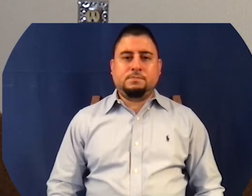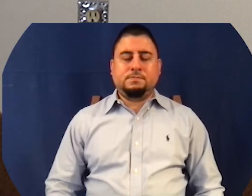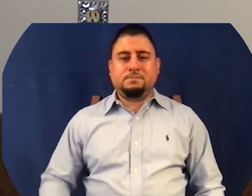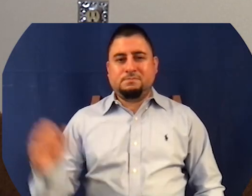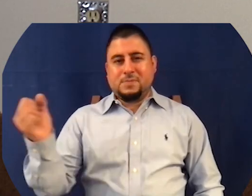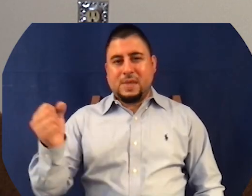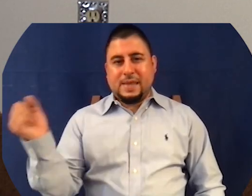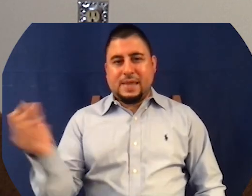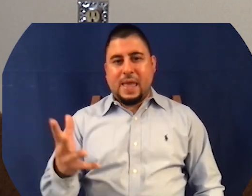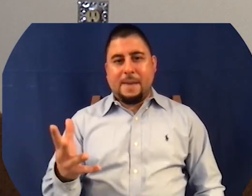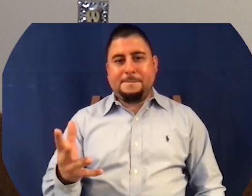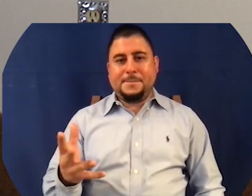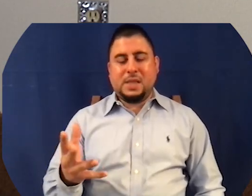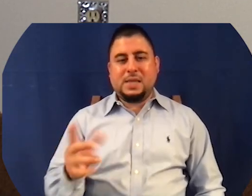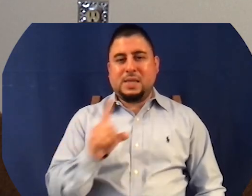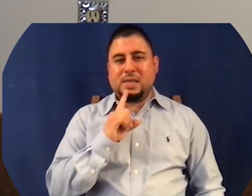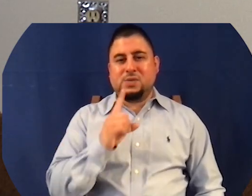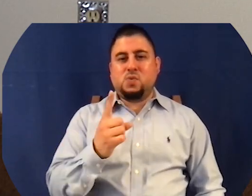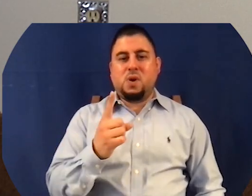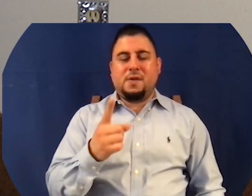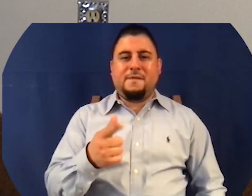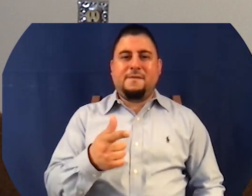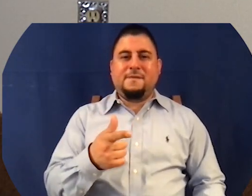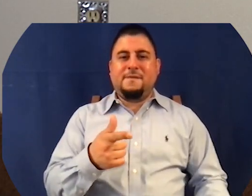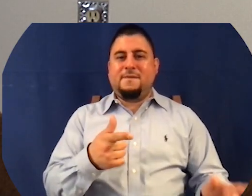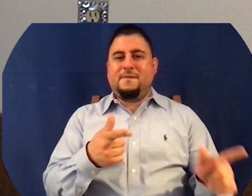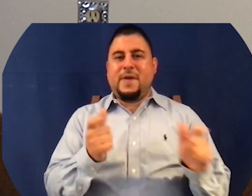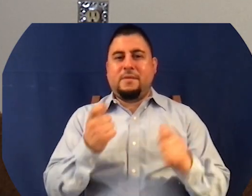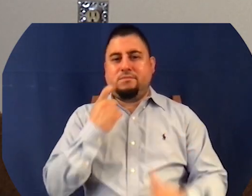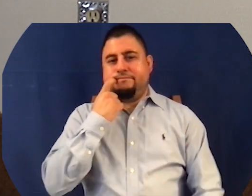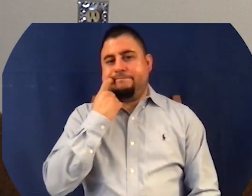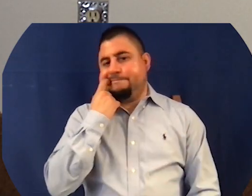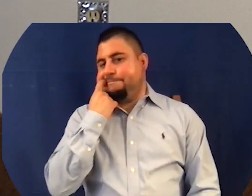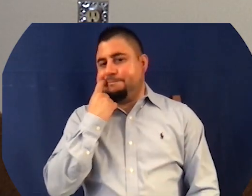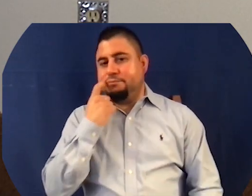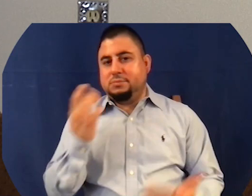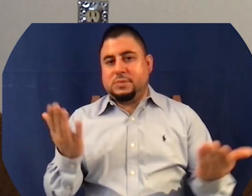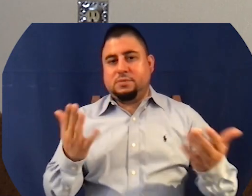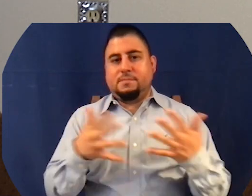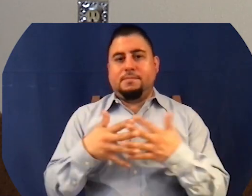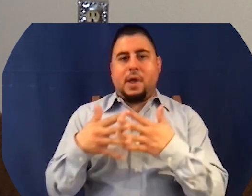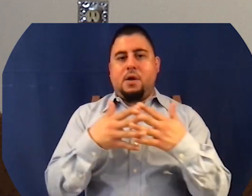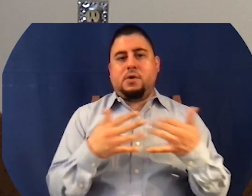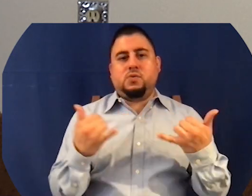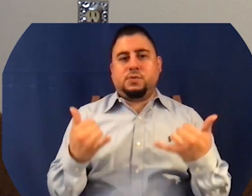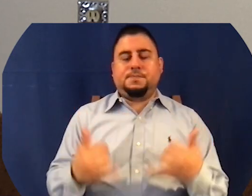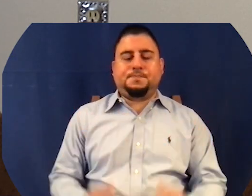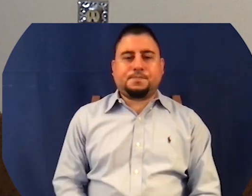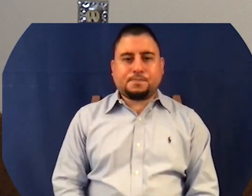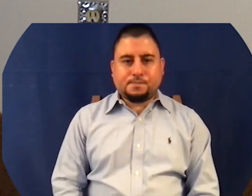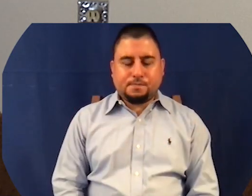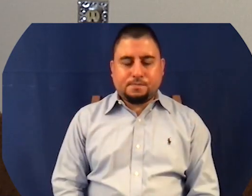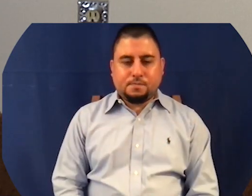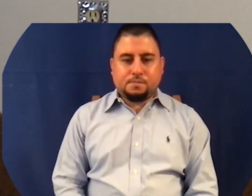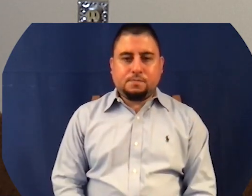Gambling is one of the fastest growing addictions in America today.